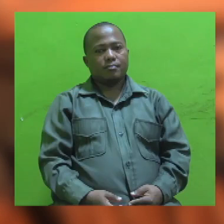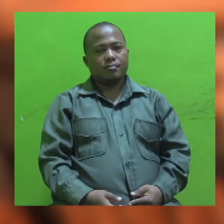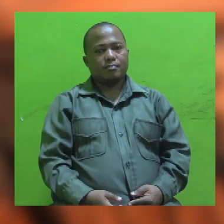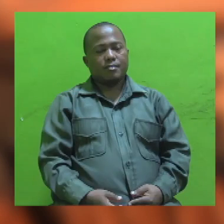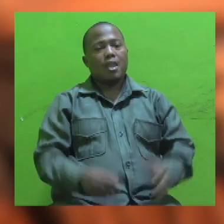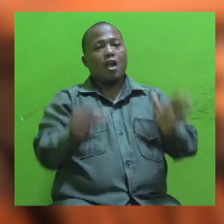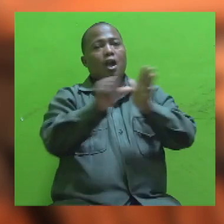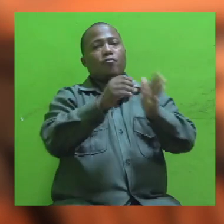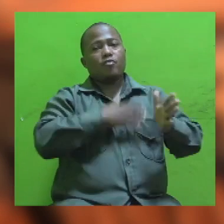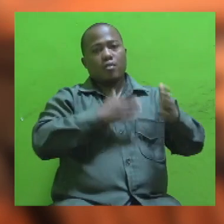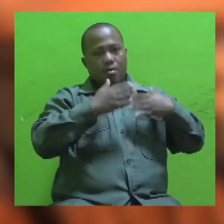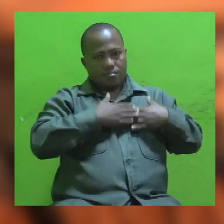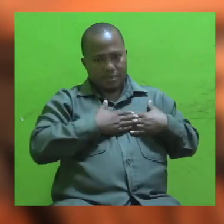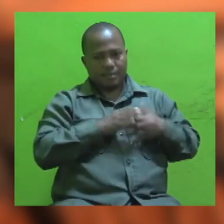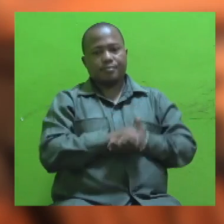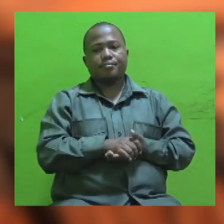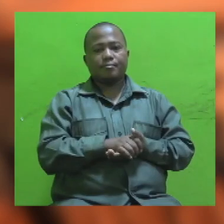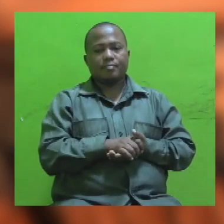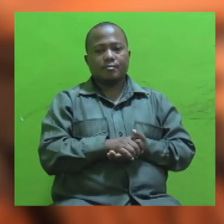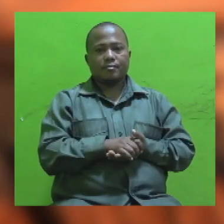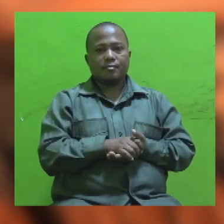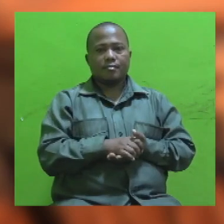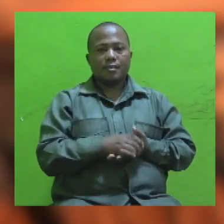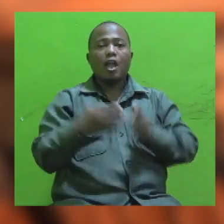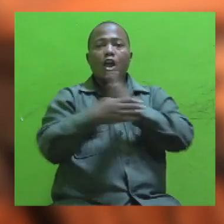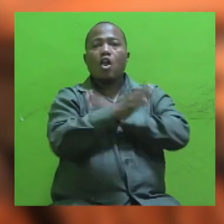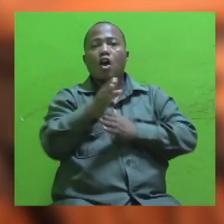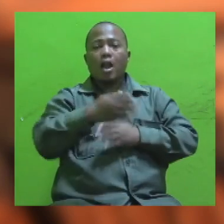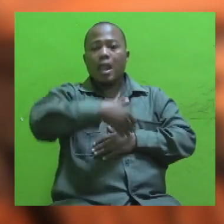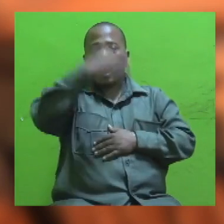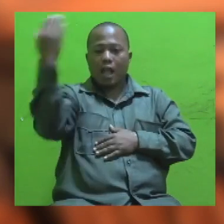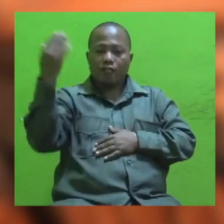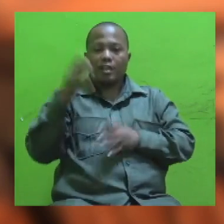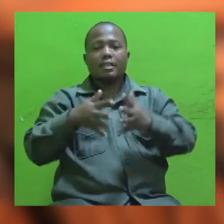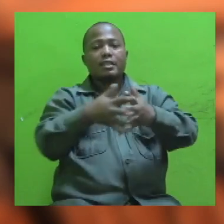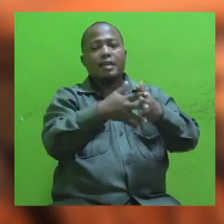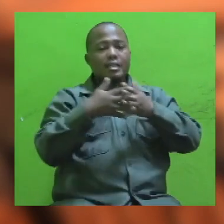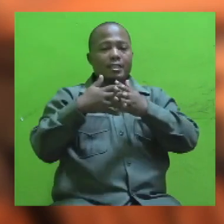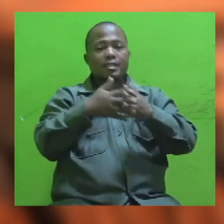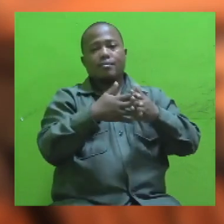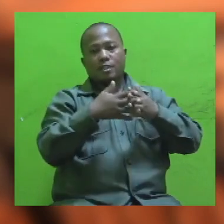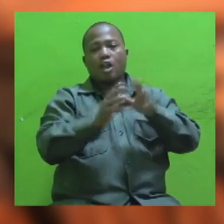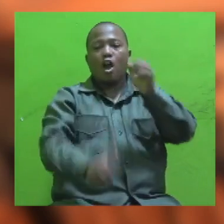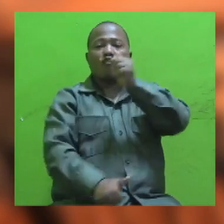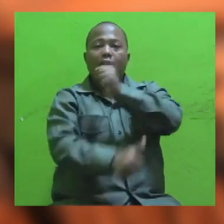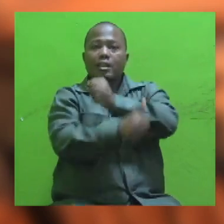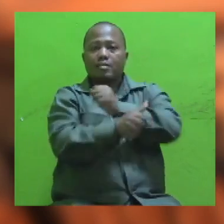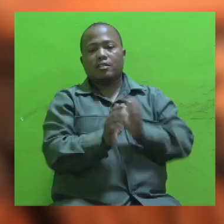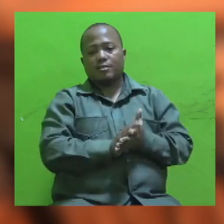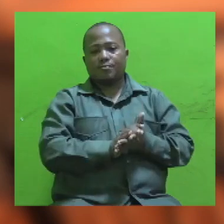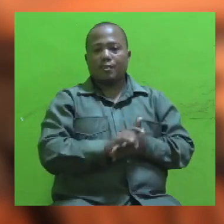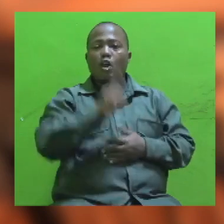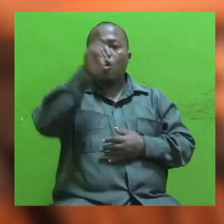My dear student, the local government, it refers to the system of administration. It is the system of